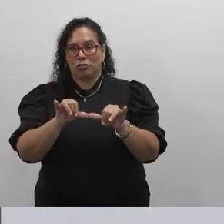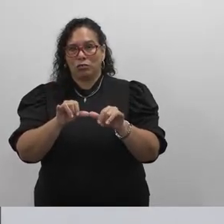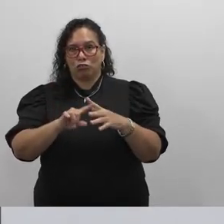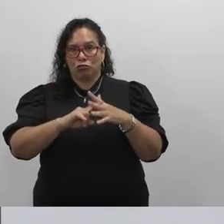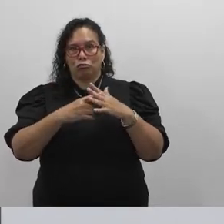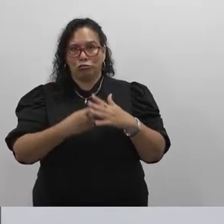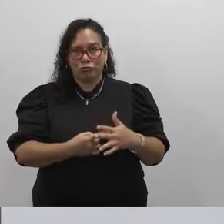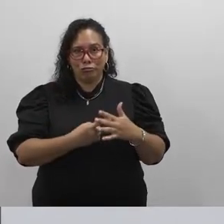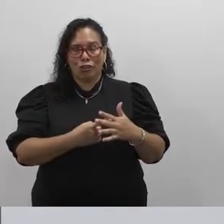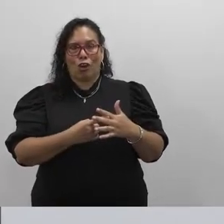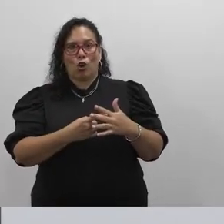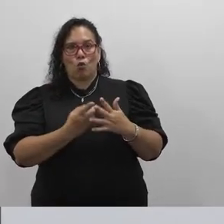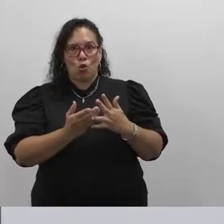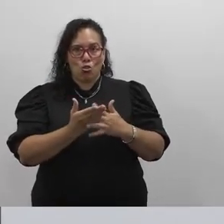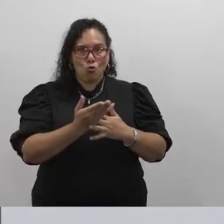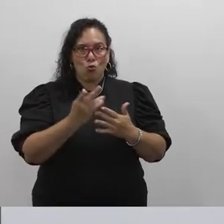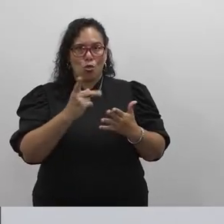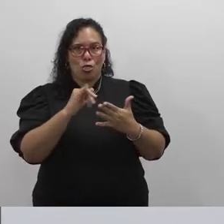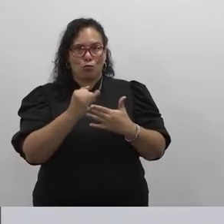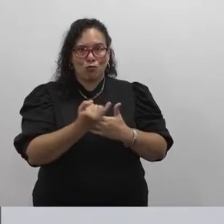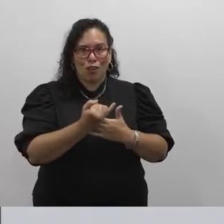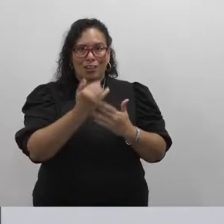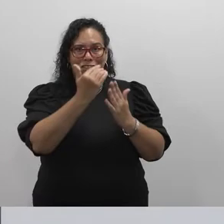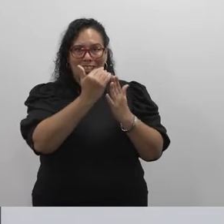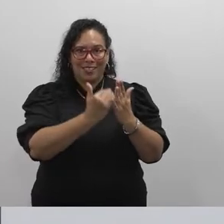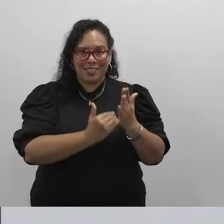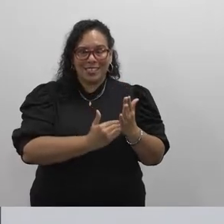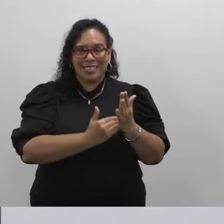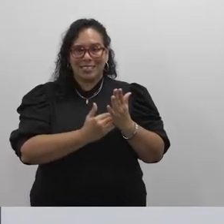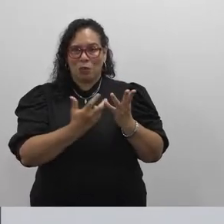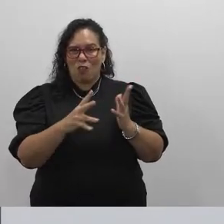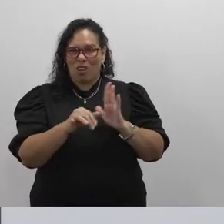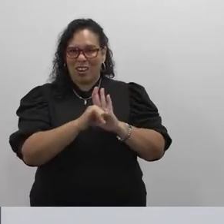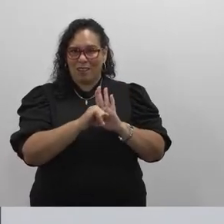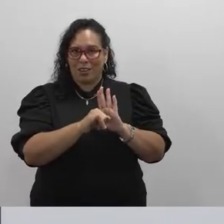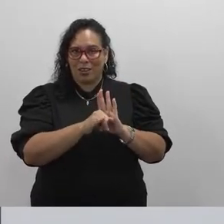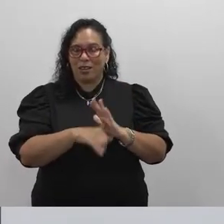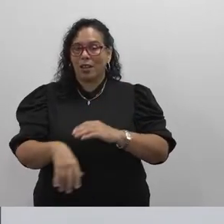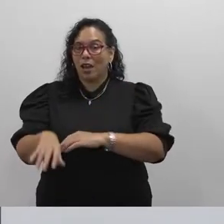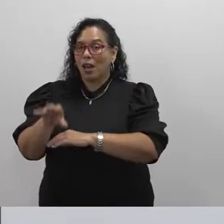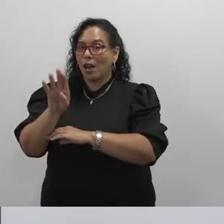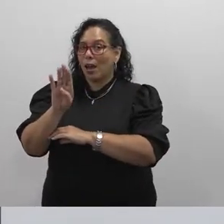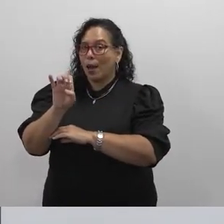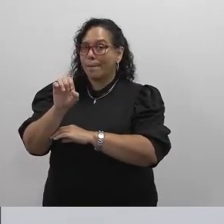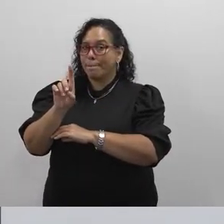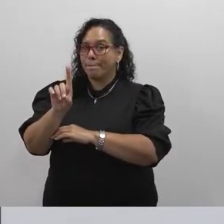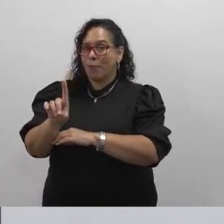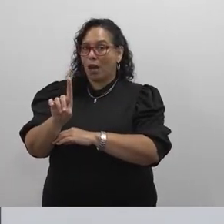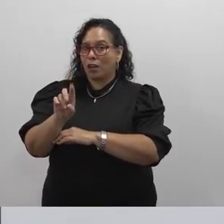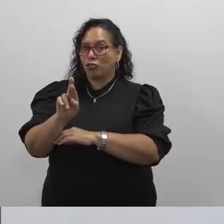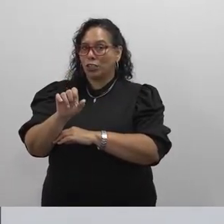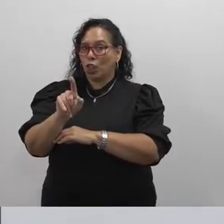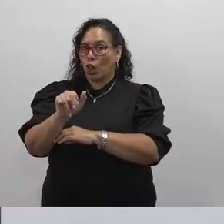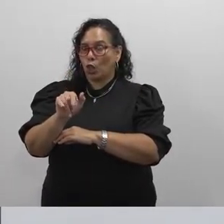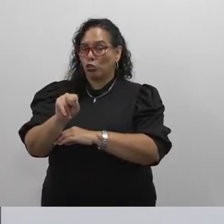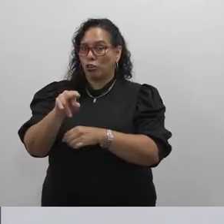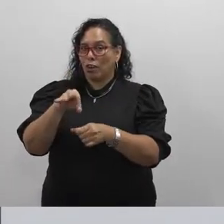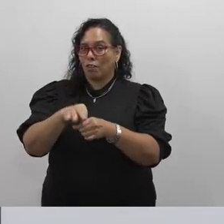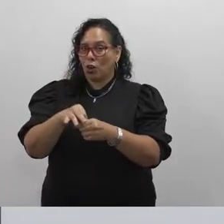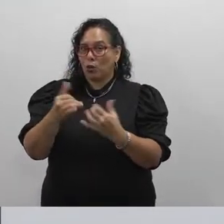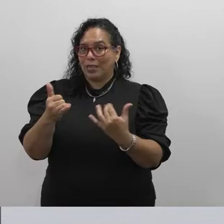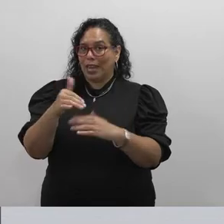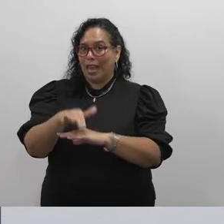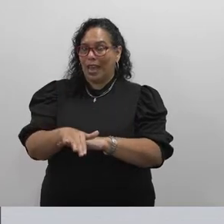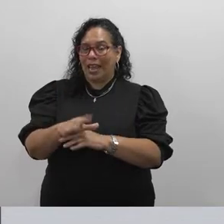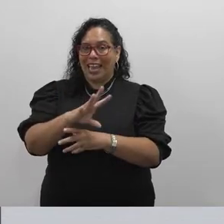list via the master plan projects we've identified. The bond resolution that's before you for vote this evening includes a number